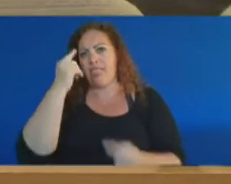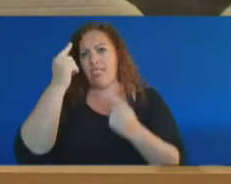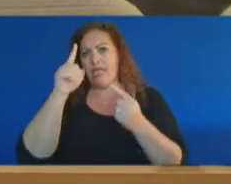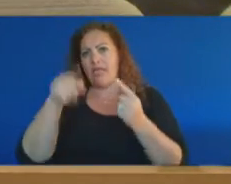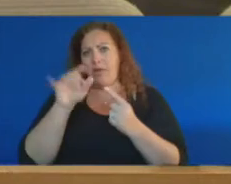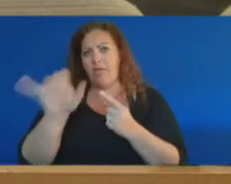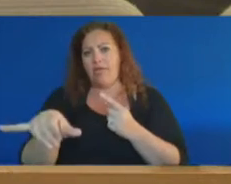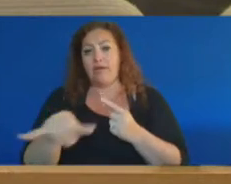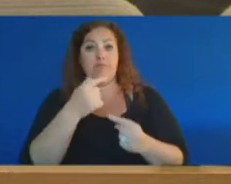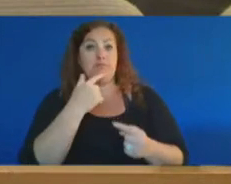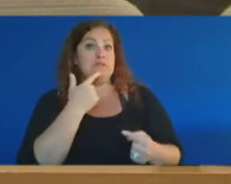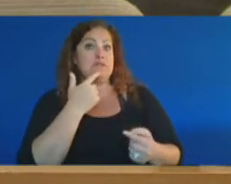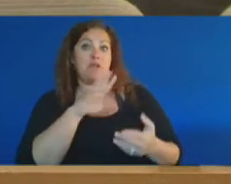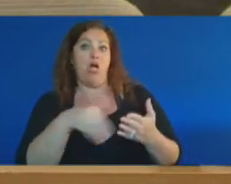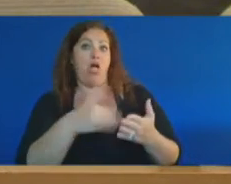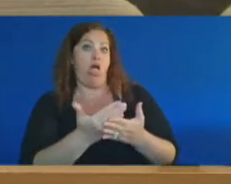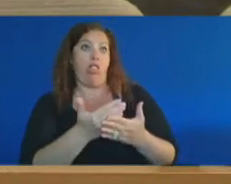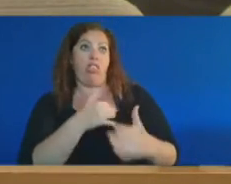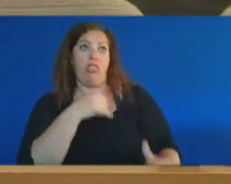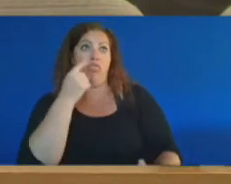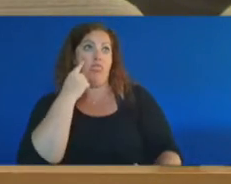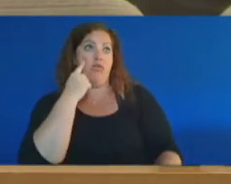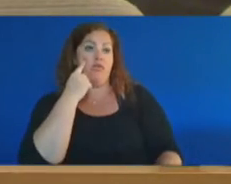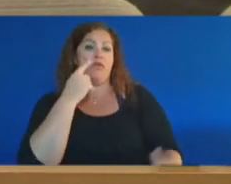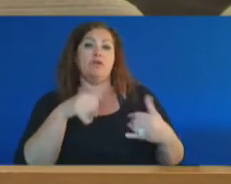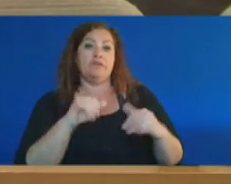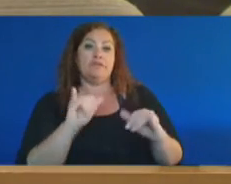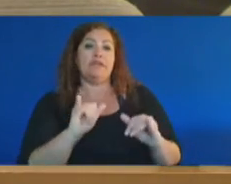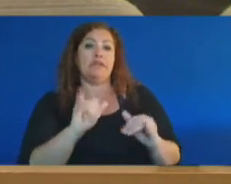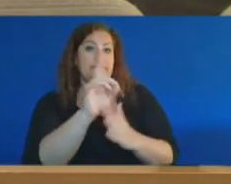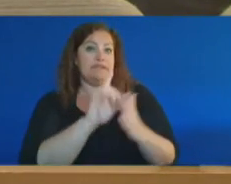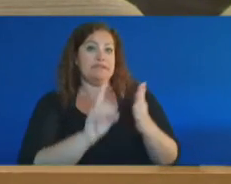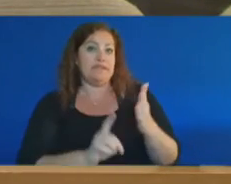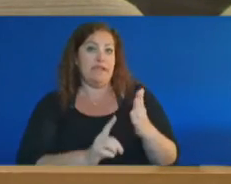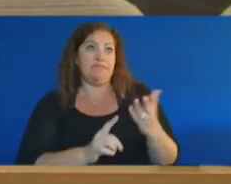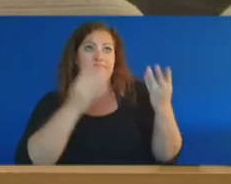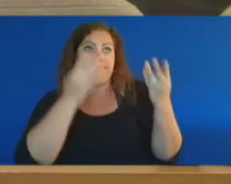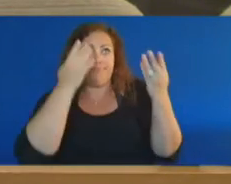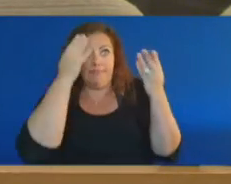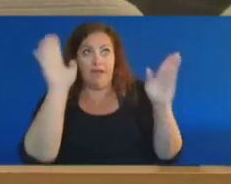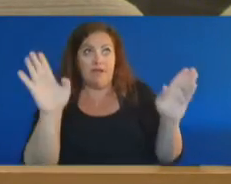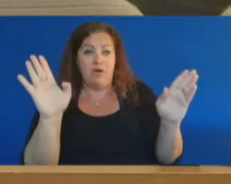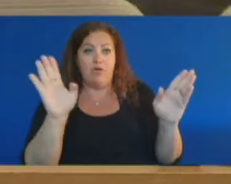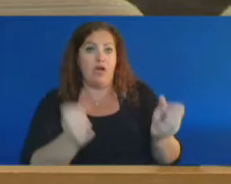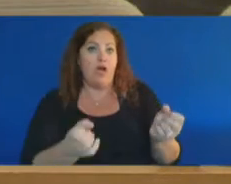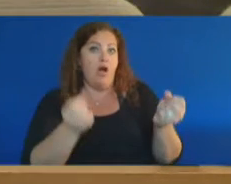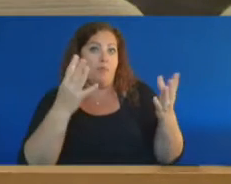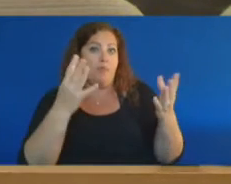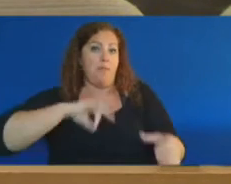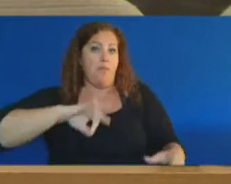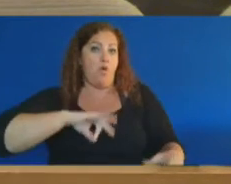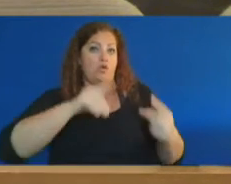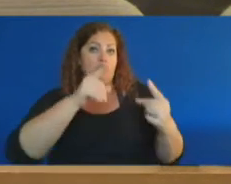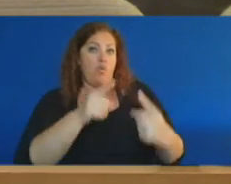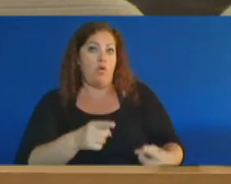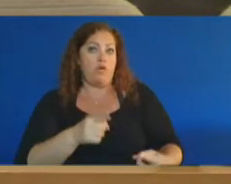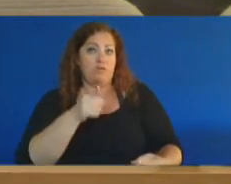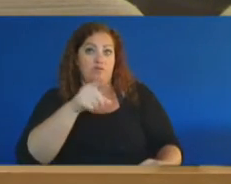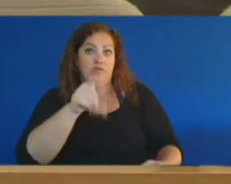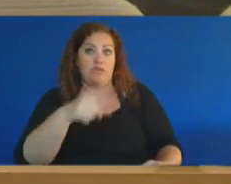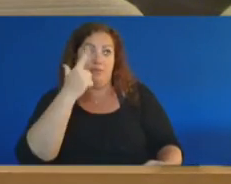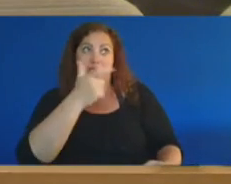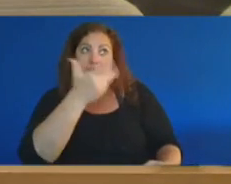them um I think they we're still in design so it's unknown frankly how many bonus points you'd need because they don't know what height they're getting